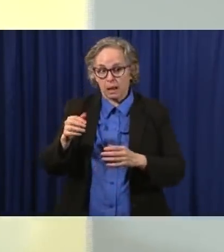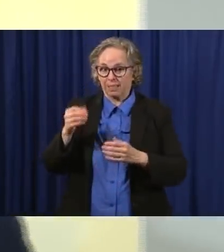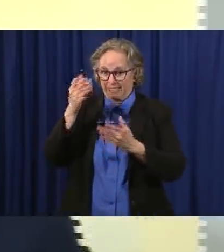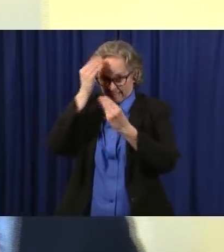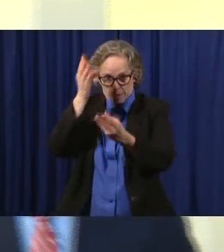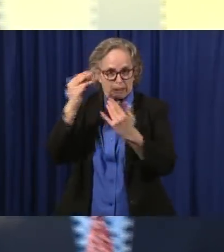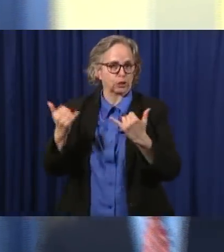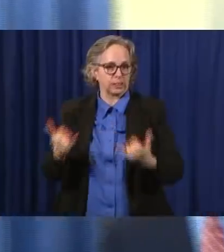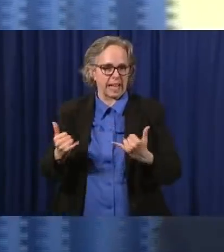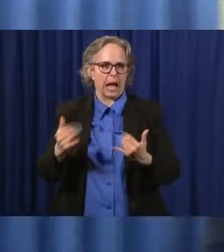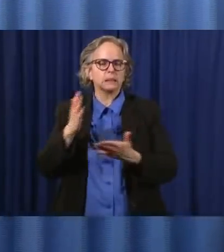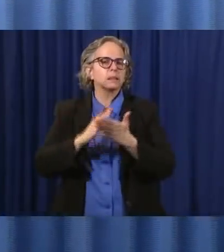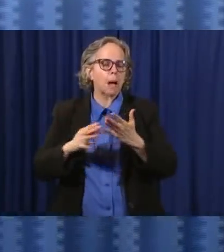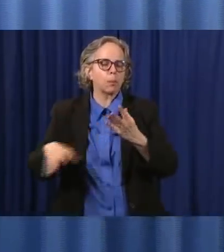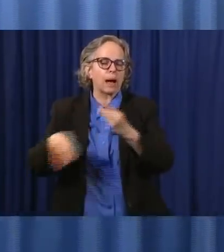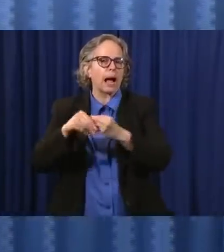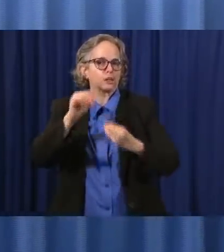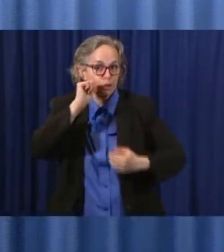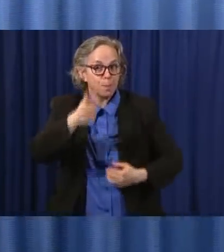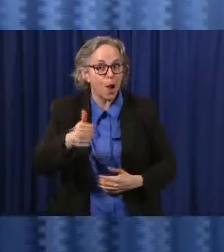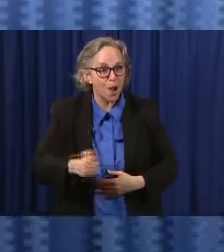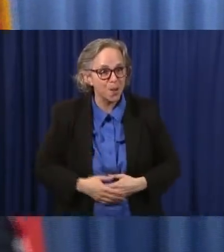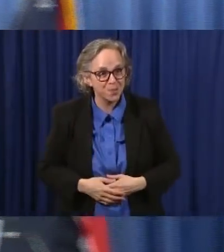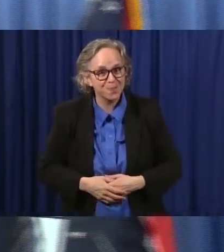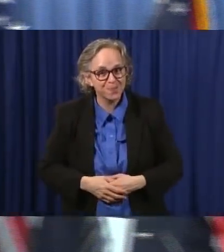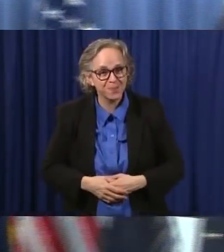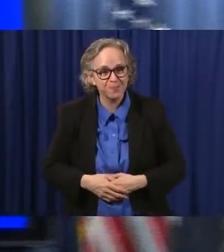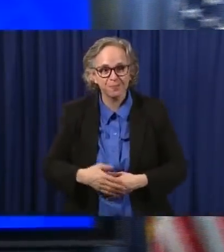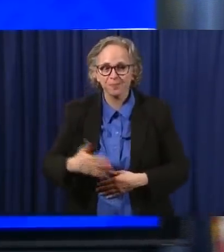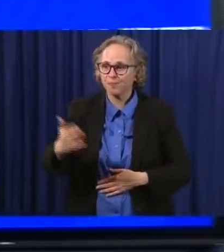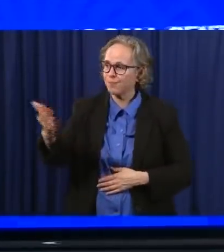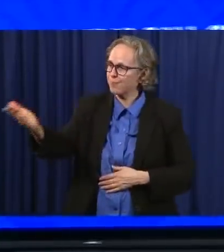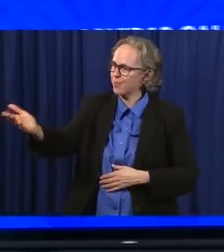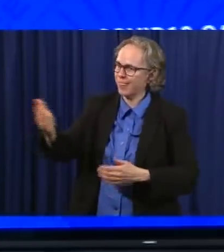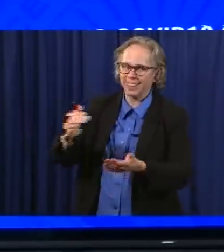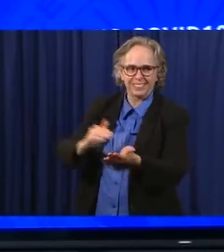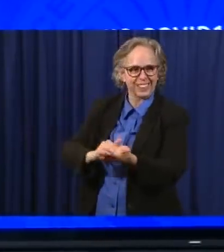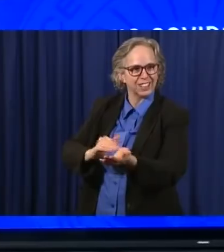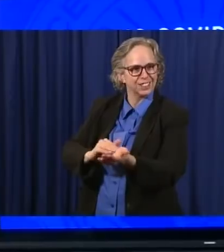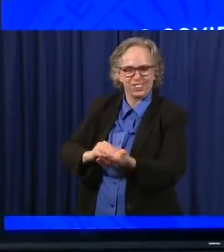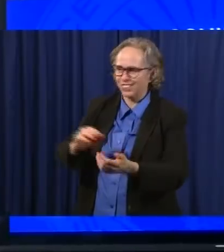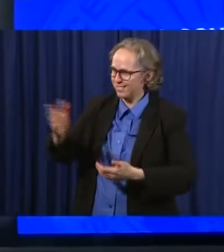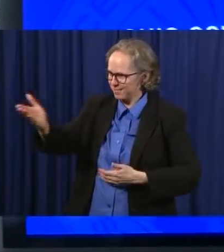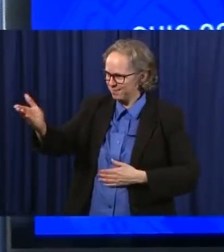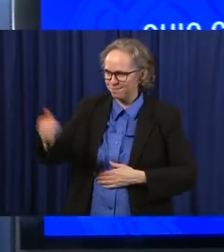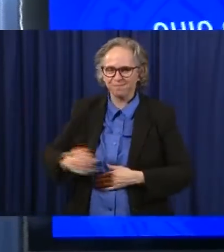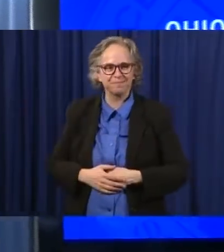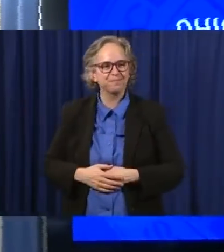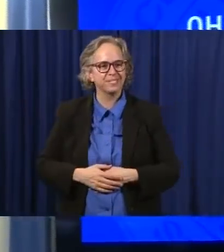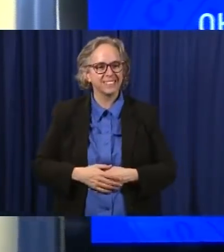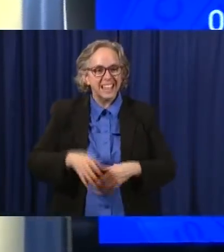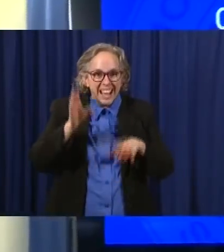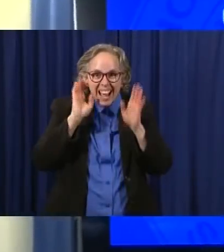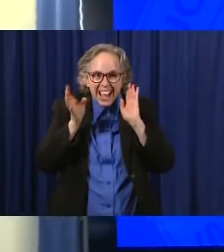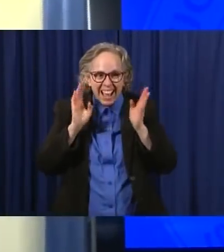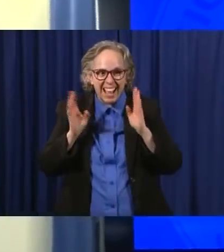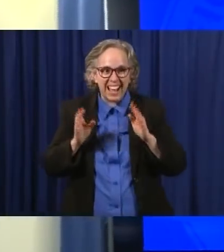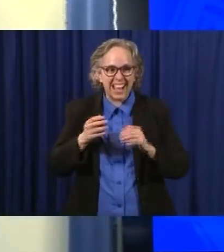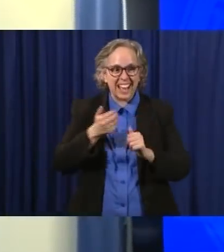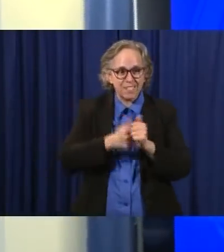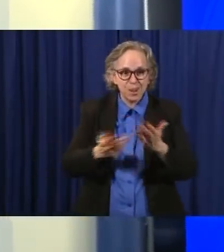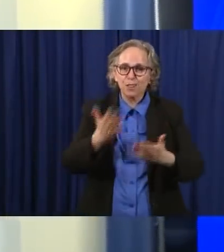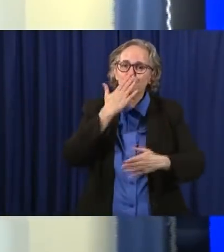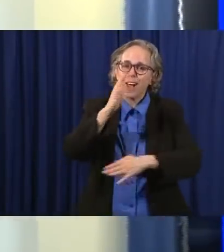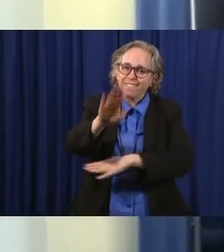you. Governor, thank you very much. Dr. Acton. Thank you, Governor. Hello, everyone. Good